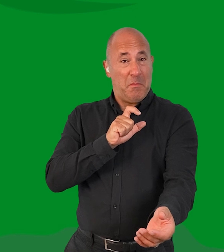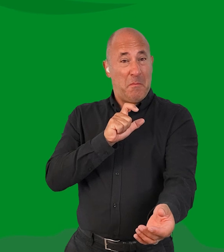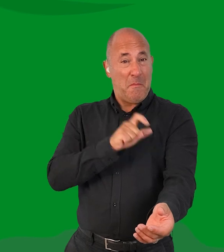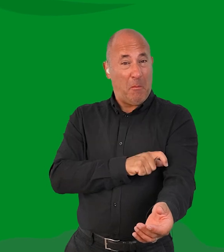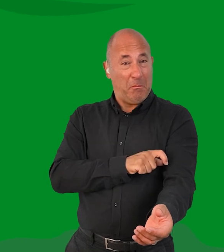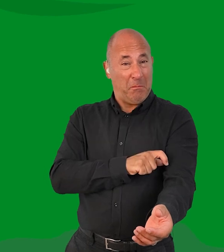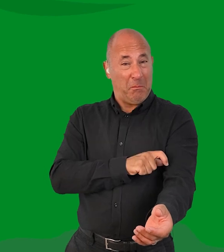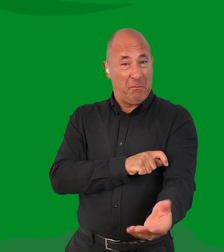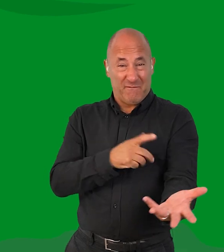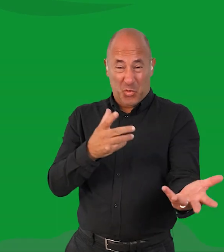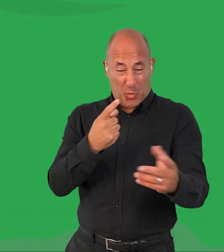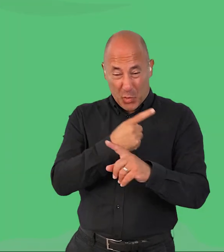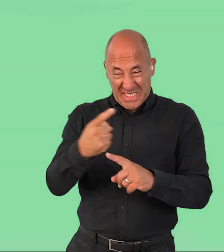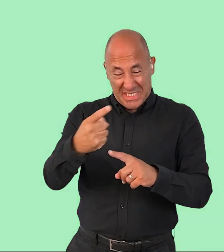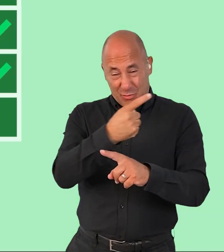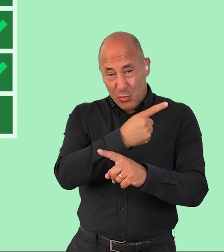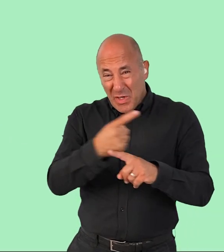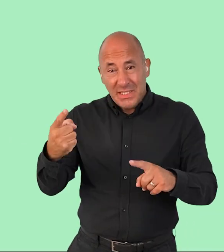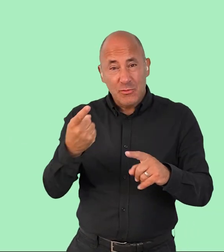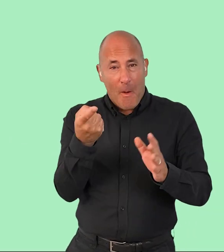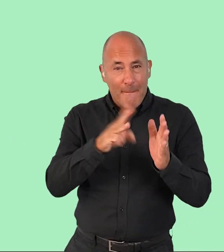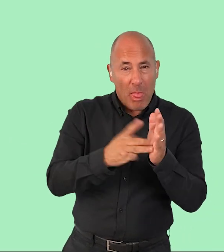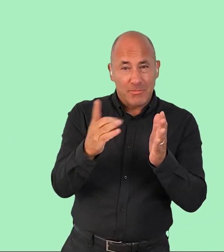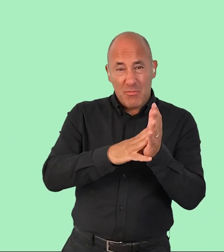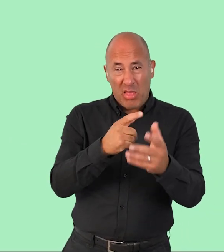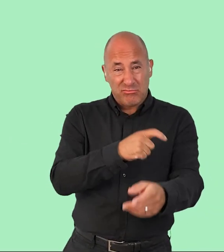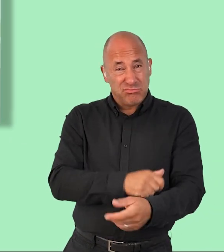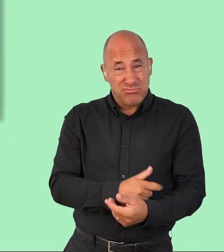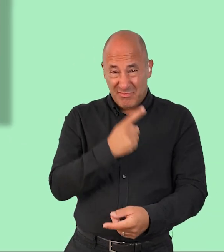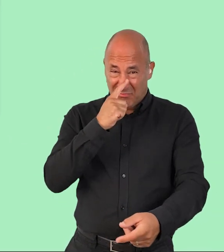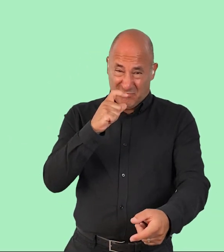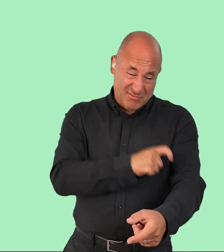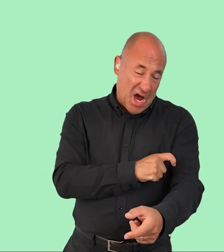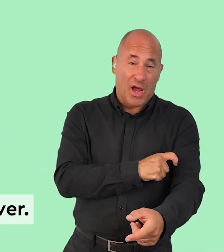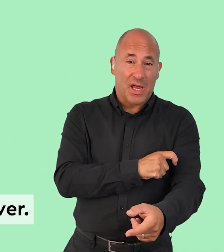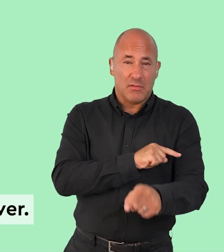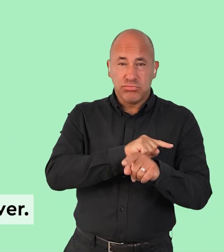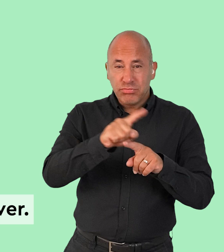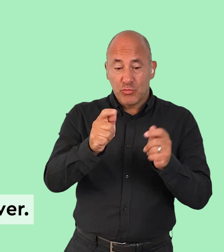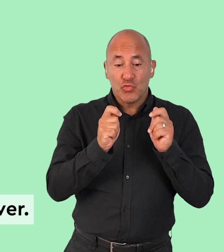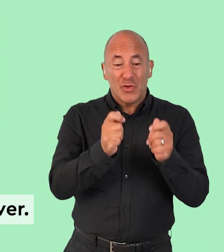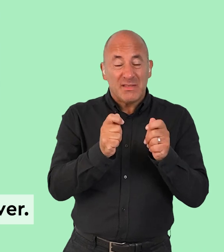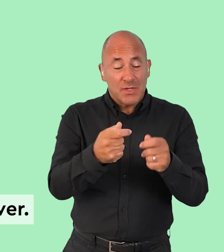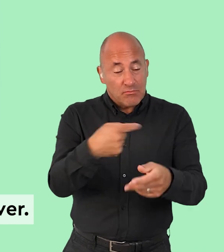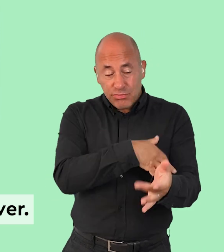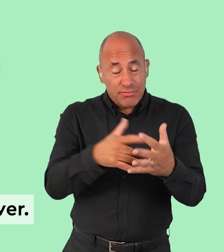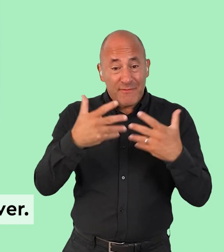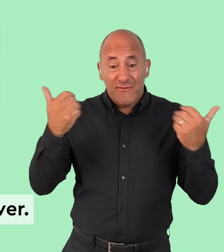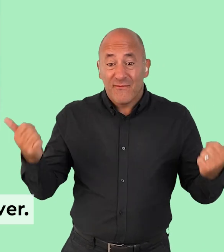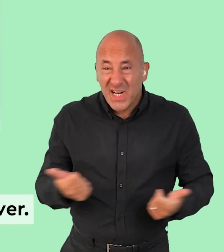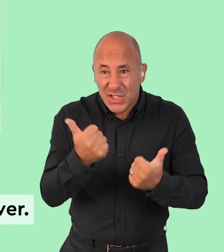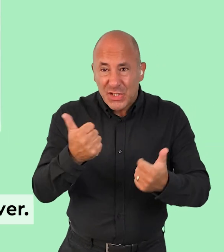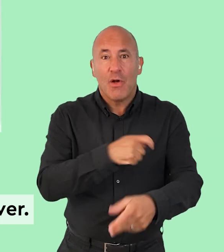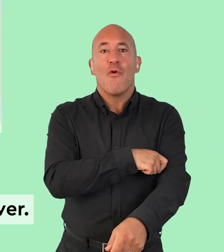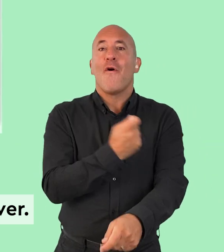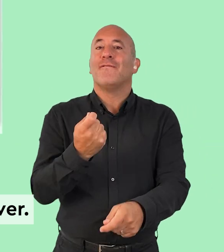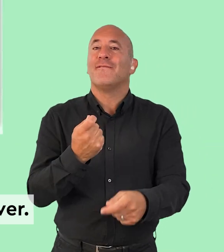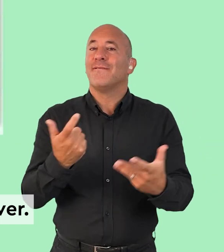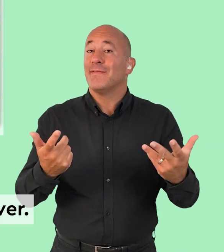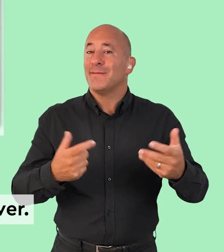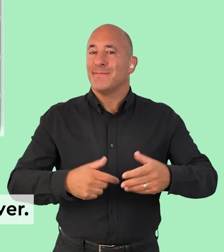Once it's been put in, it can stay in for weeks or months. It can stay in until all your treatment is